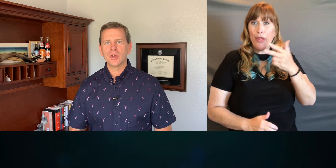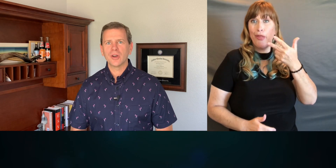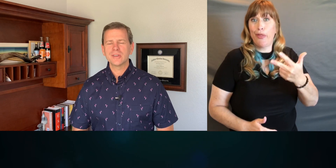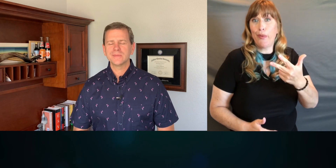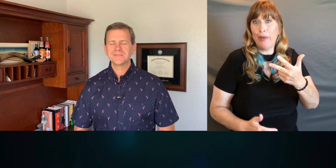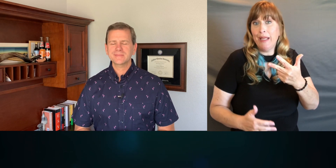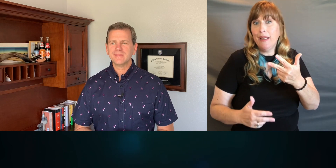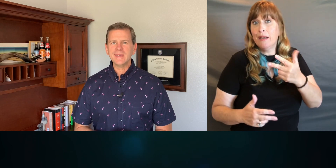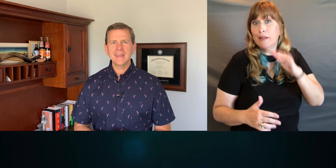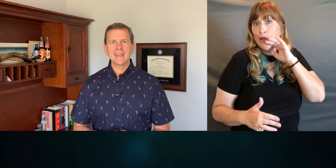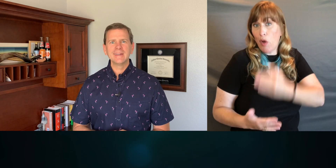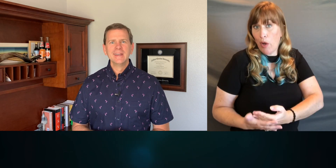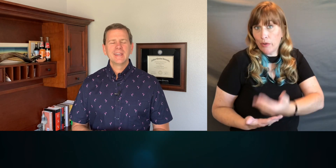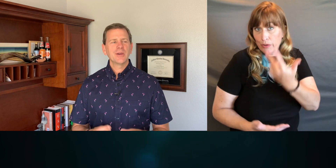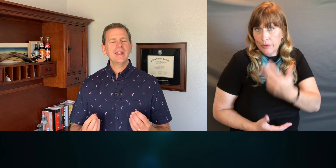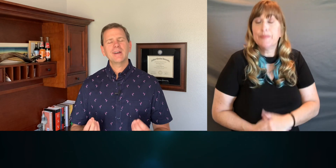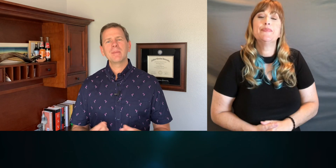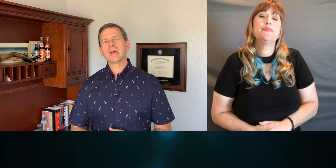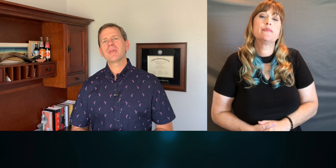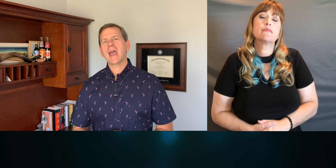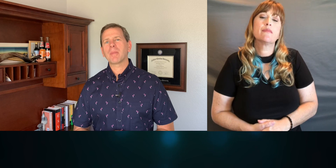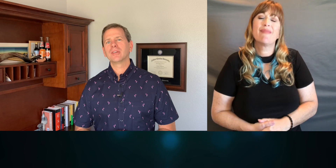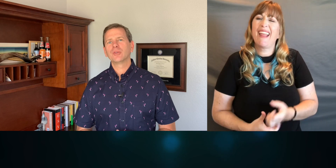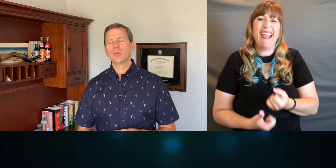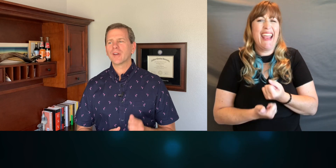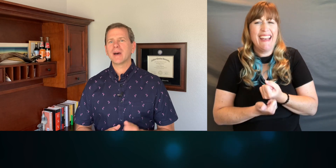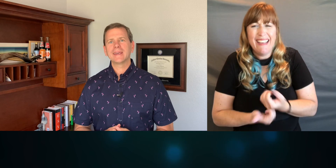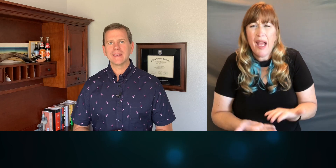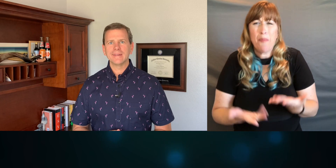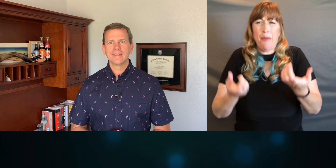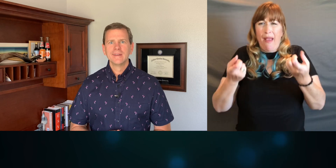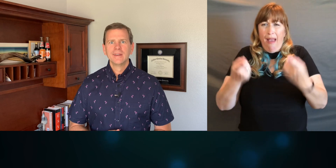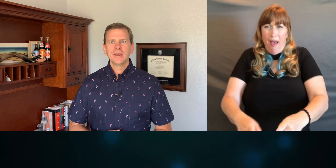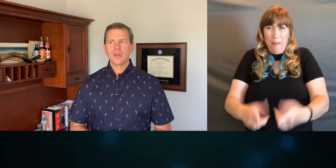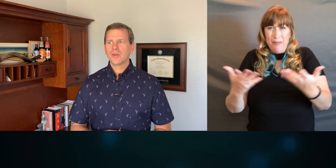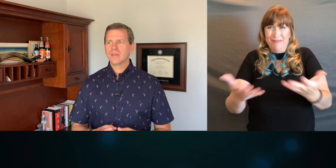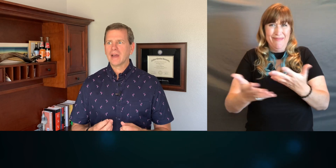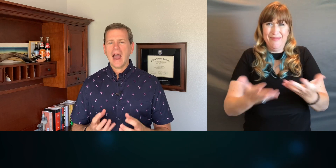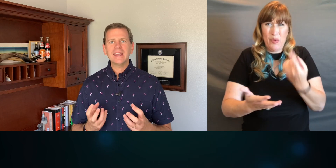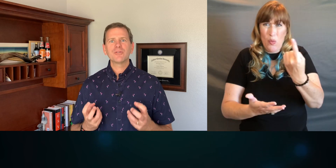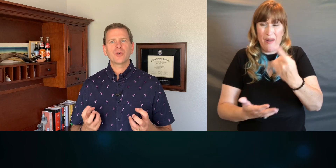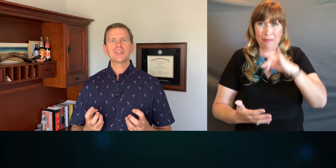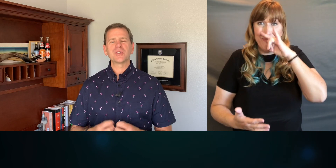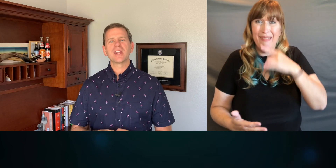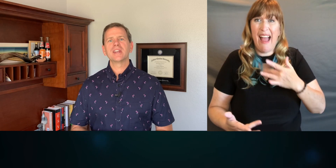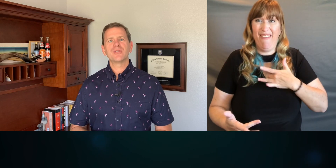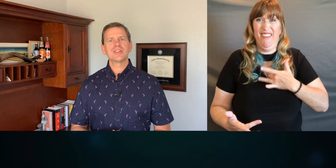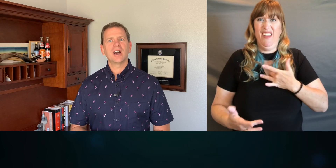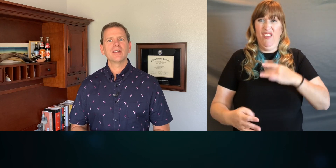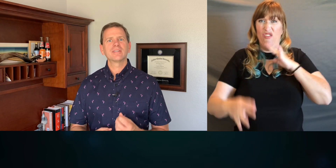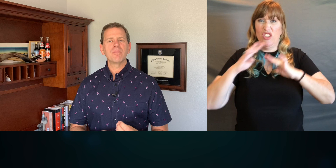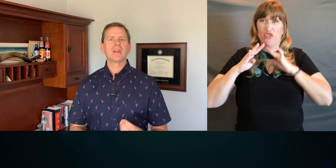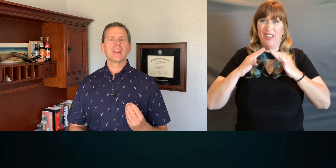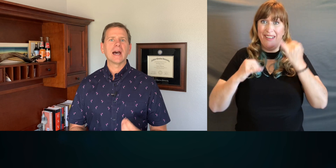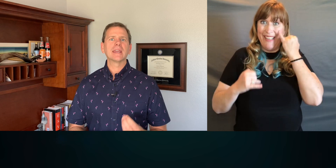three daughters. And, you know, anytime something happens to one of my kids, you know, I get frustrated if there's